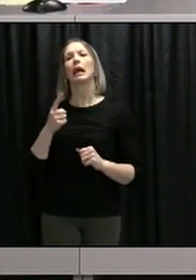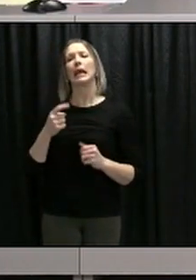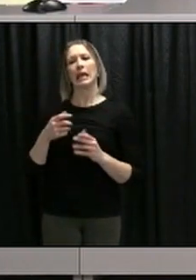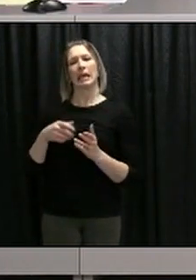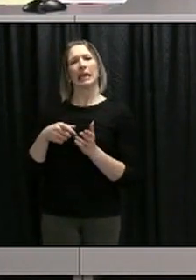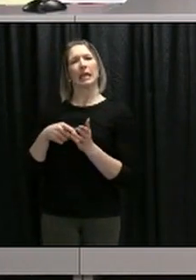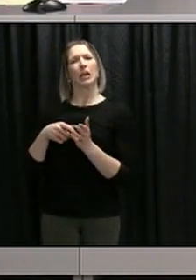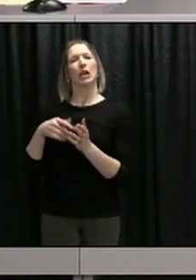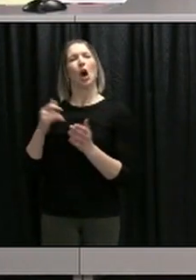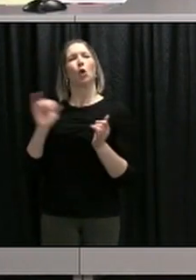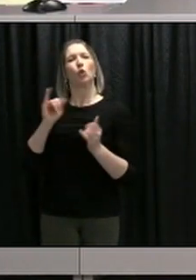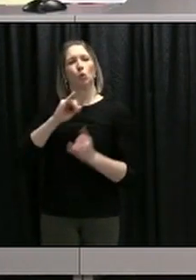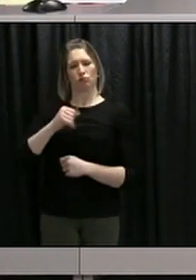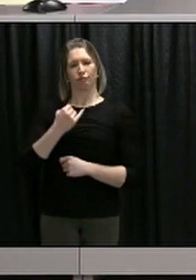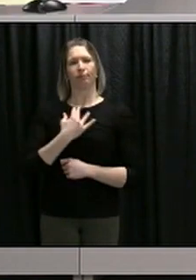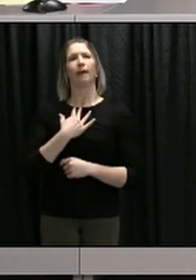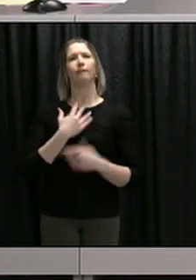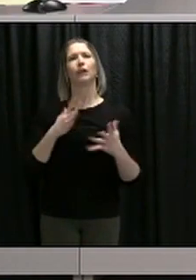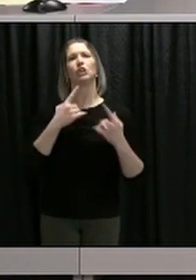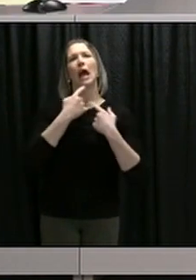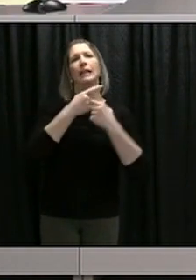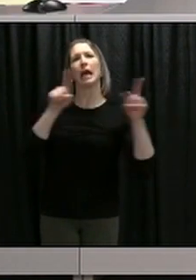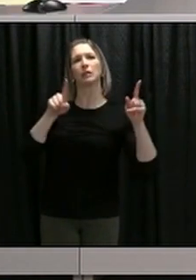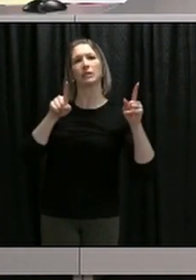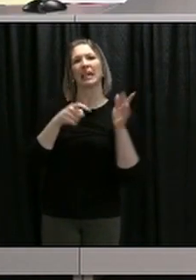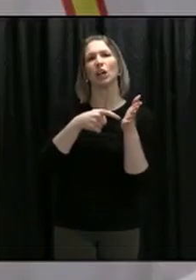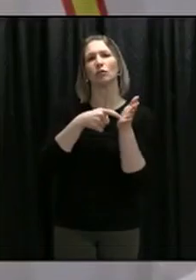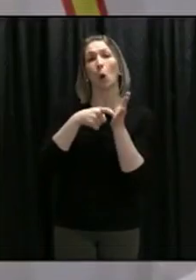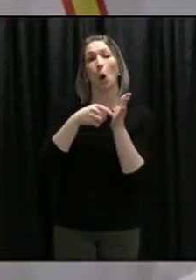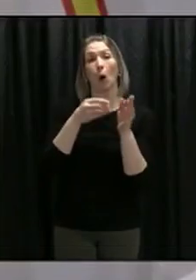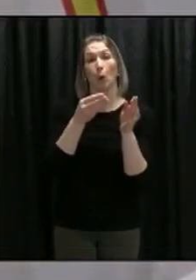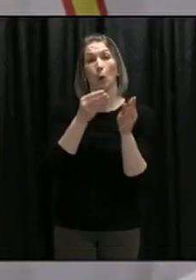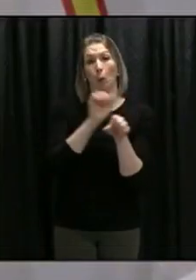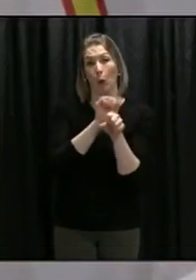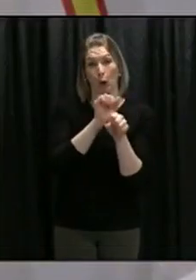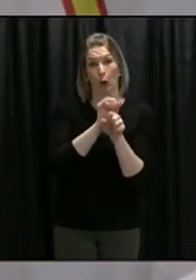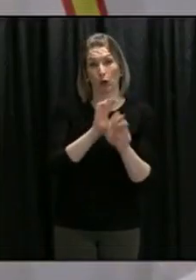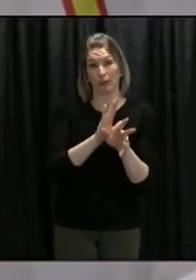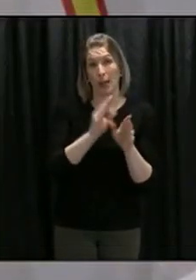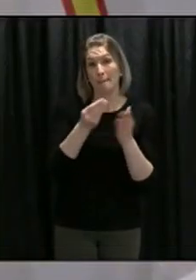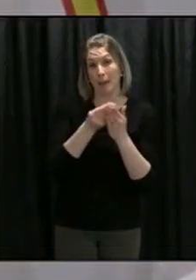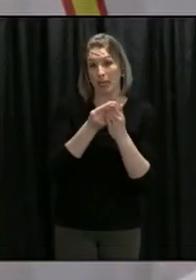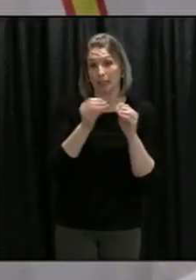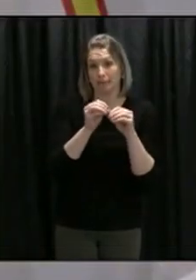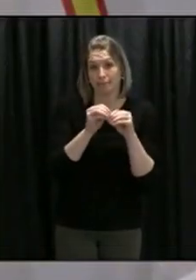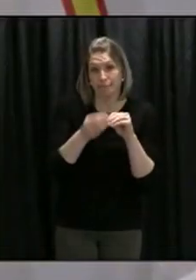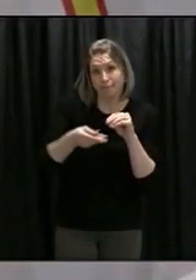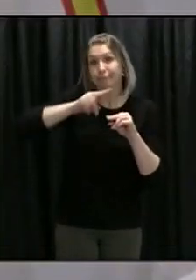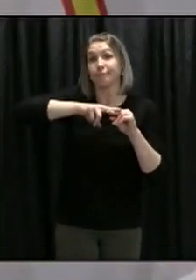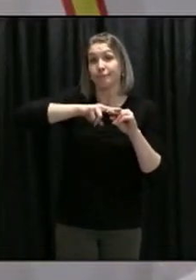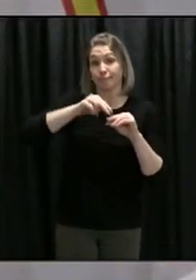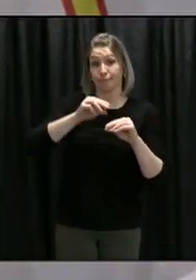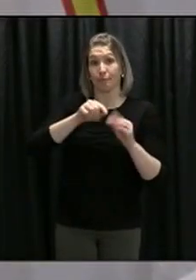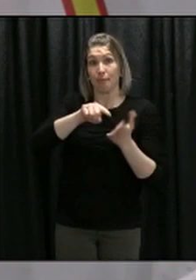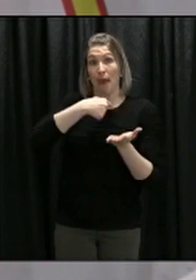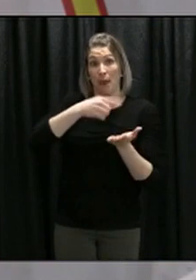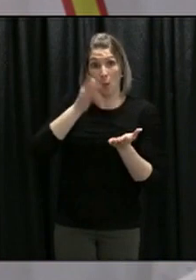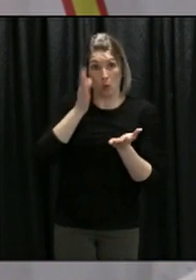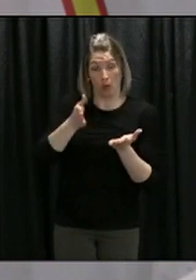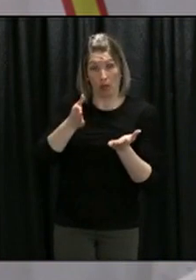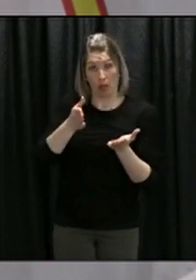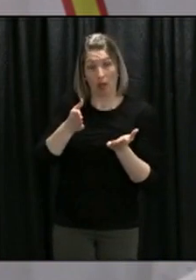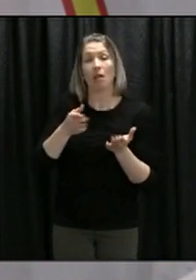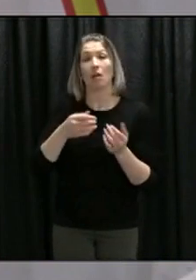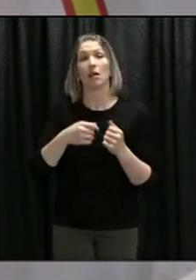What role will the province play in this? Well, the details on that are not been. This is something now I know that the Prime Minister has been talking about now for a